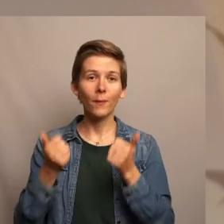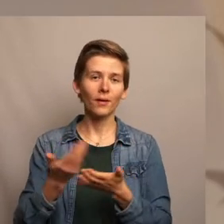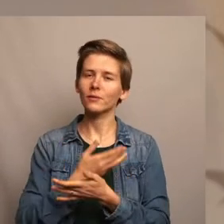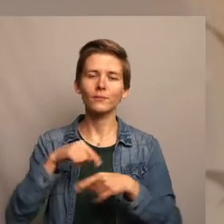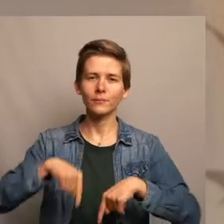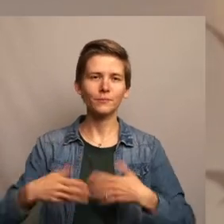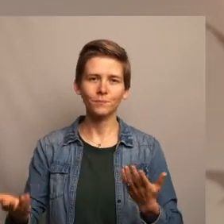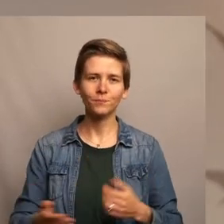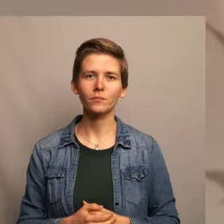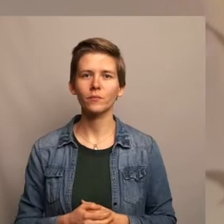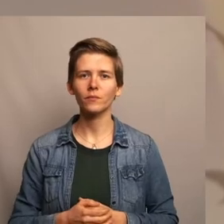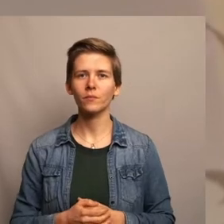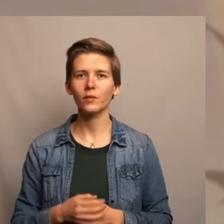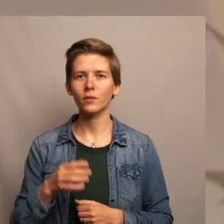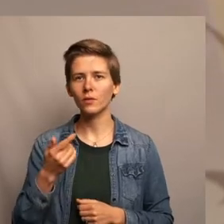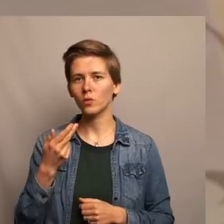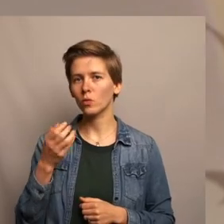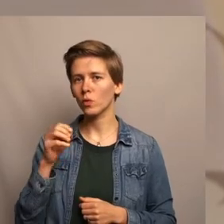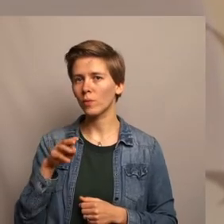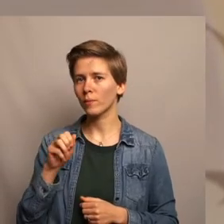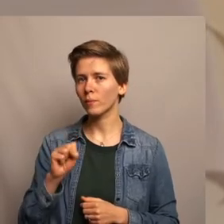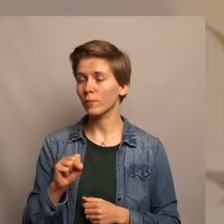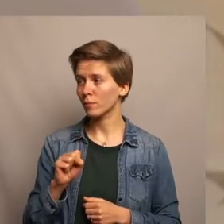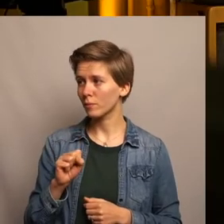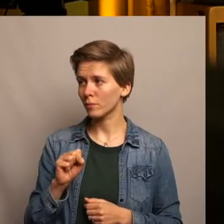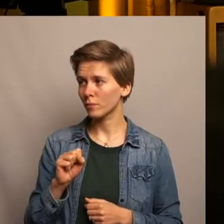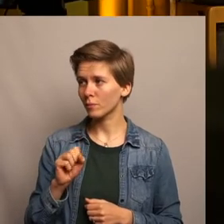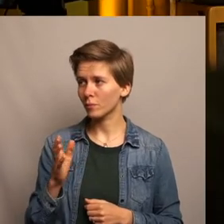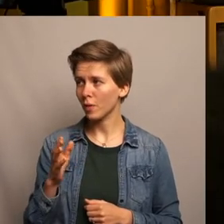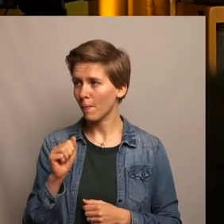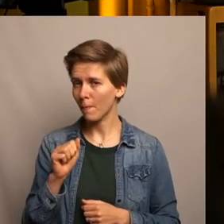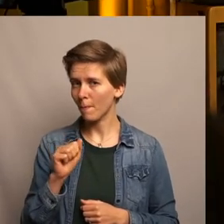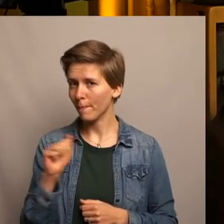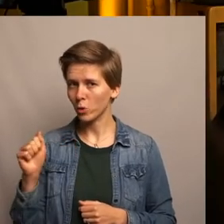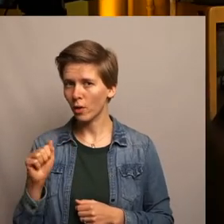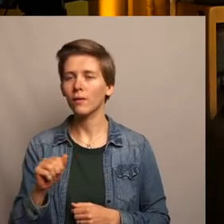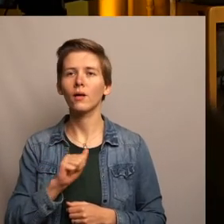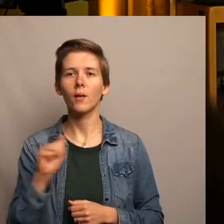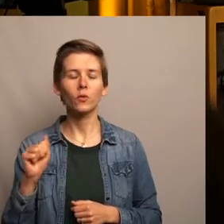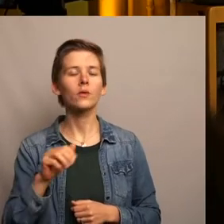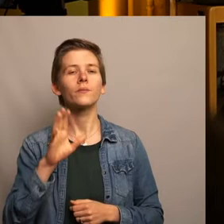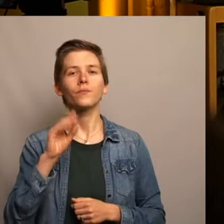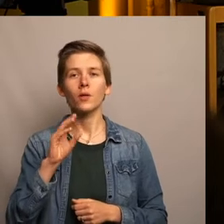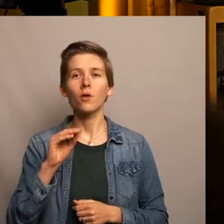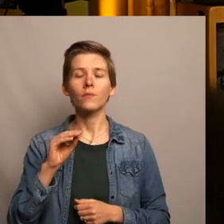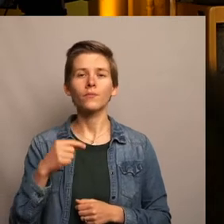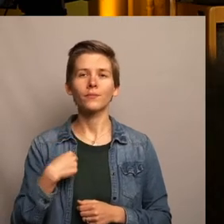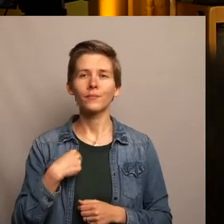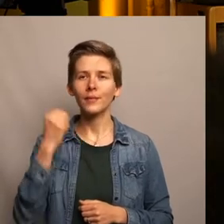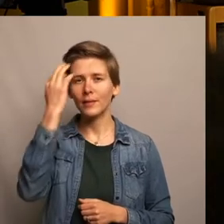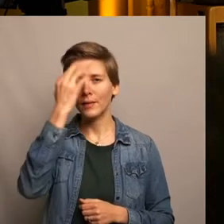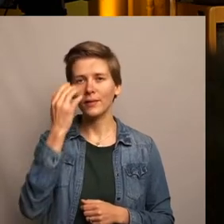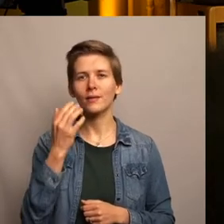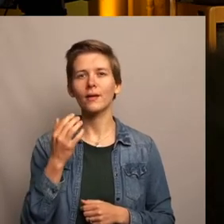Thomas, want? Abdullah, do you want to go first? Sure. I mean, I think it's always